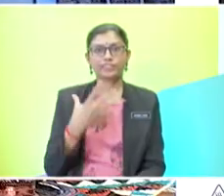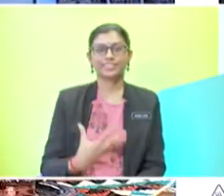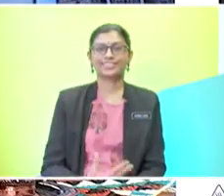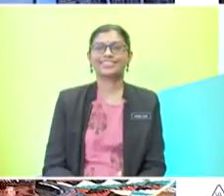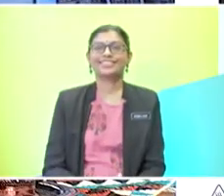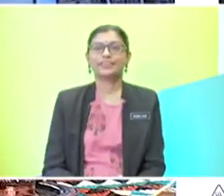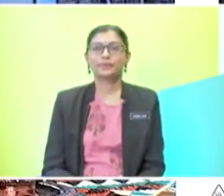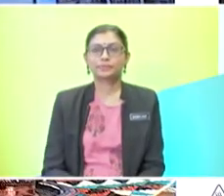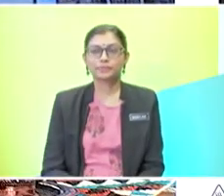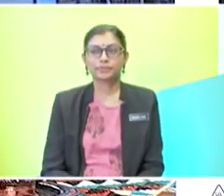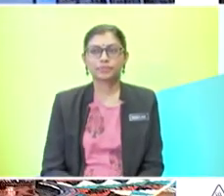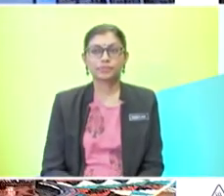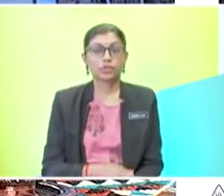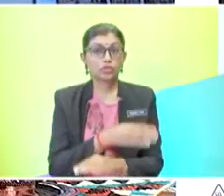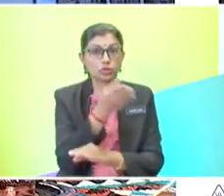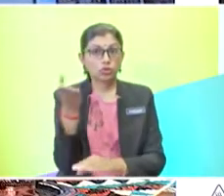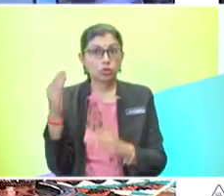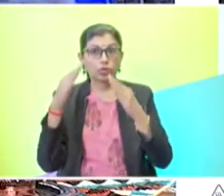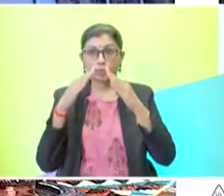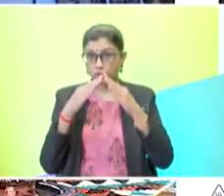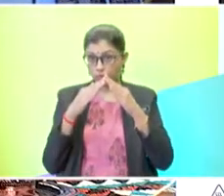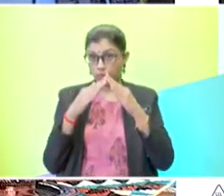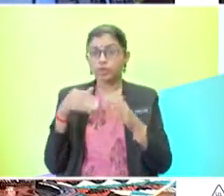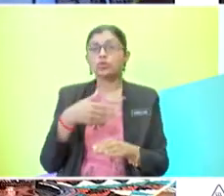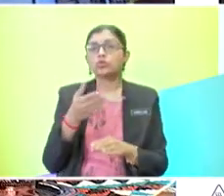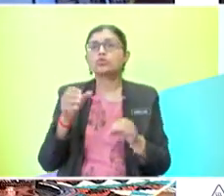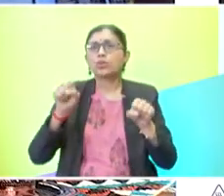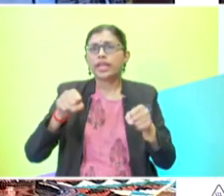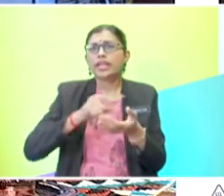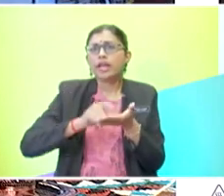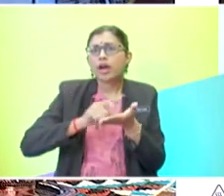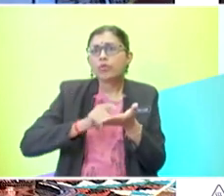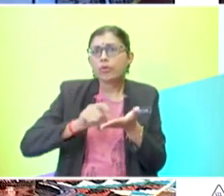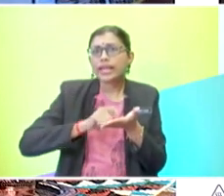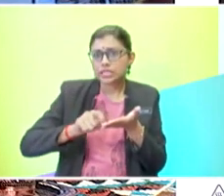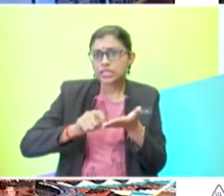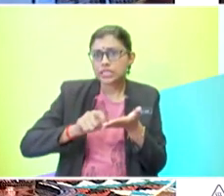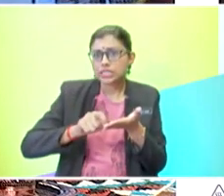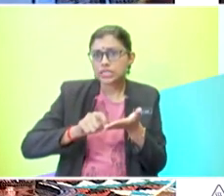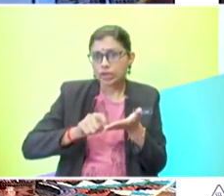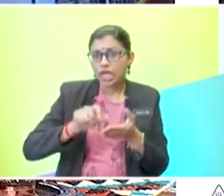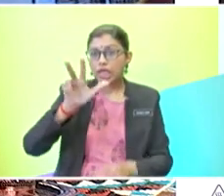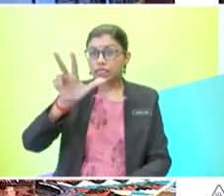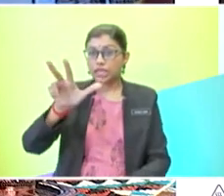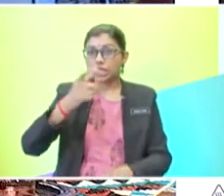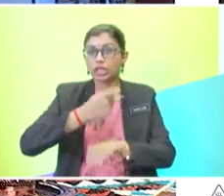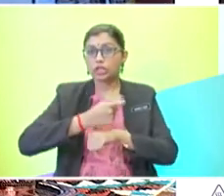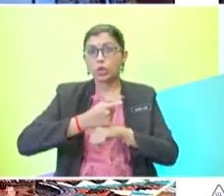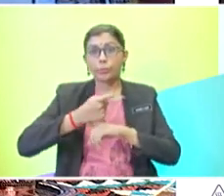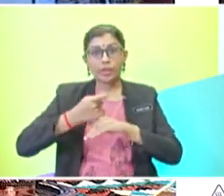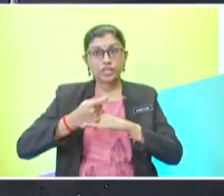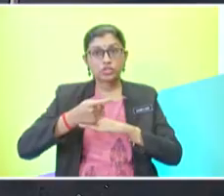now, even those of you watching at home, you will also be able to participate in this activity and maybe we can practice together as well. Yes, why